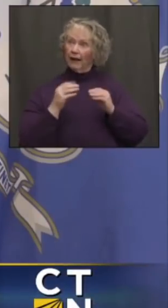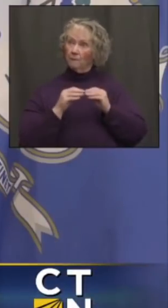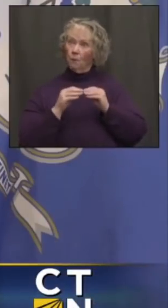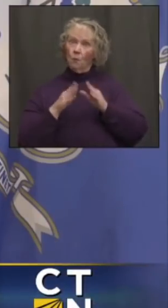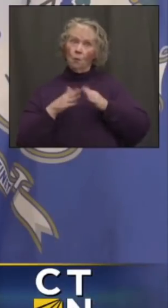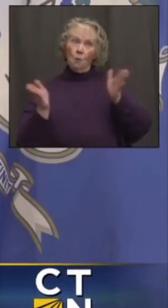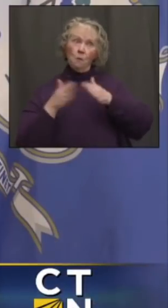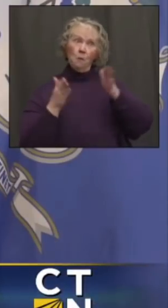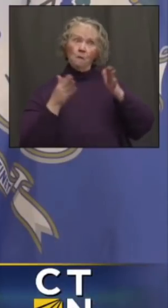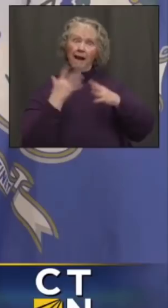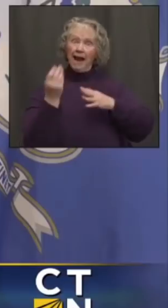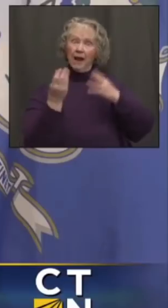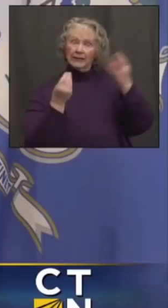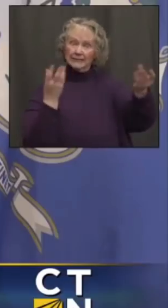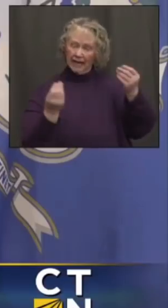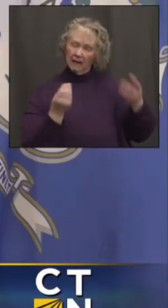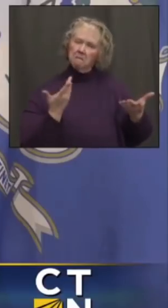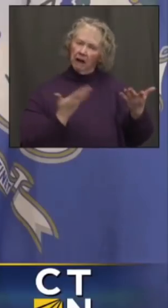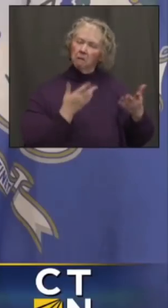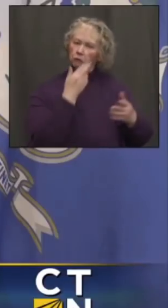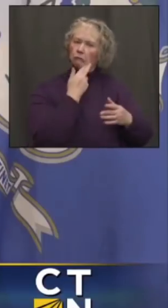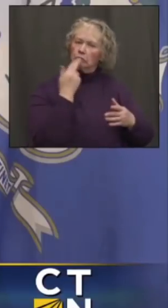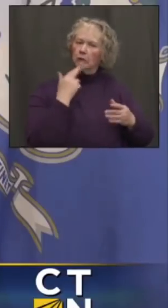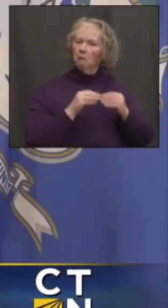Are there any other things under consideration for the next month or so?